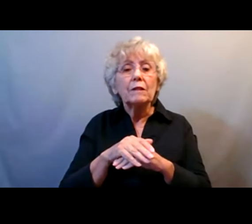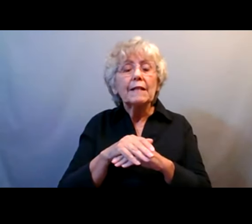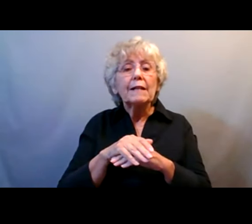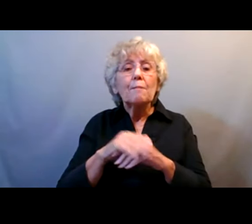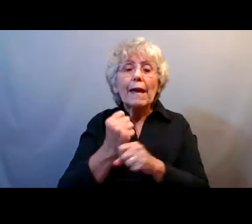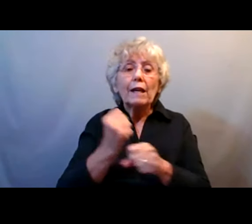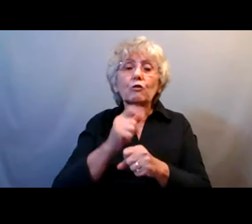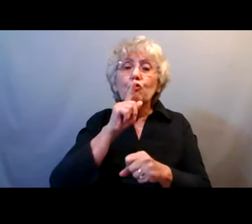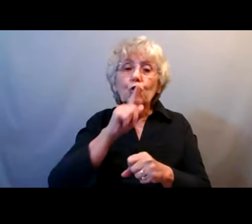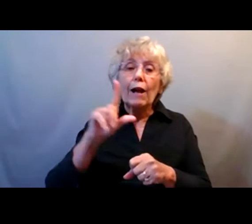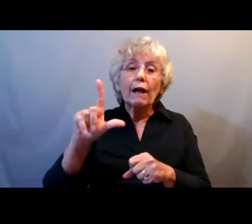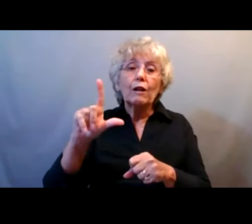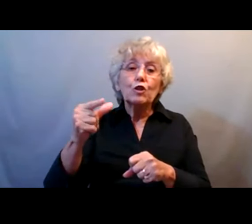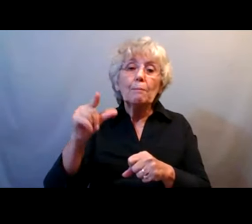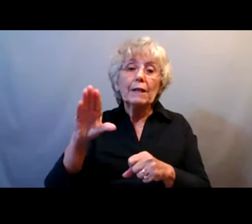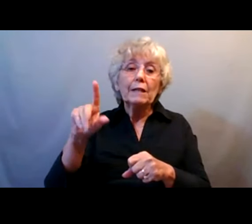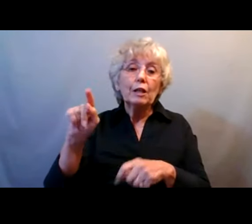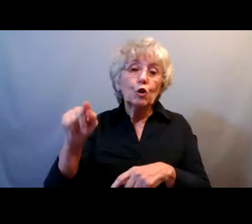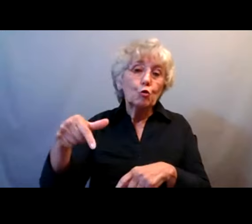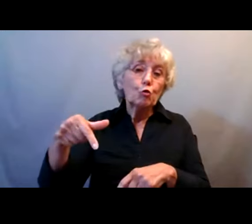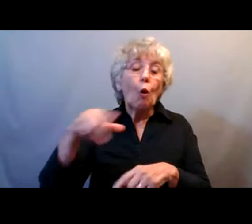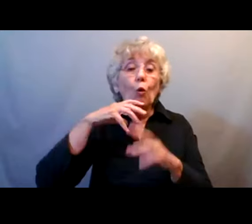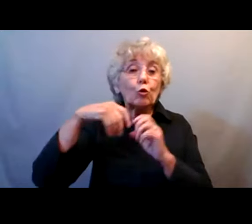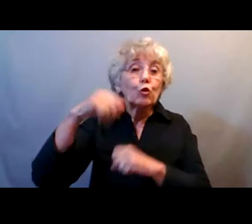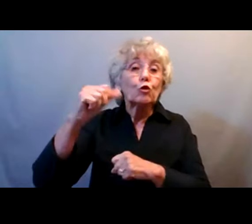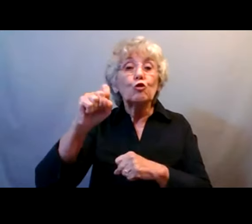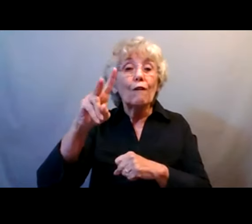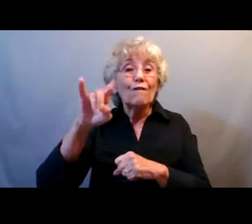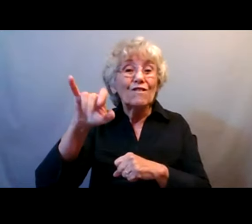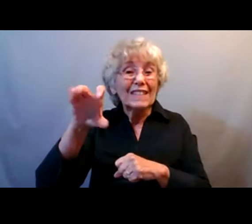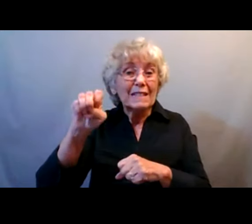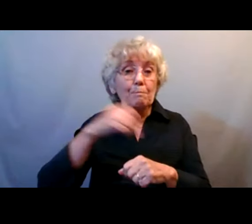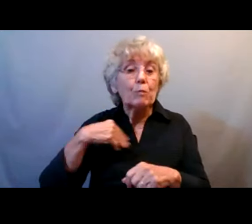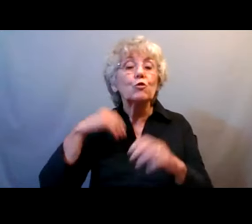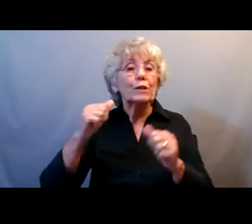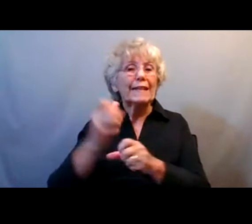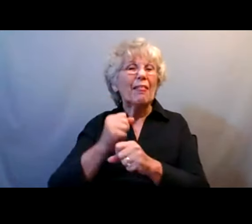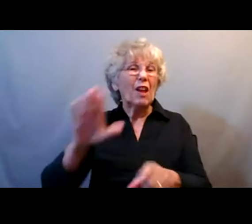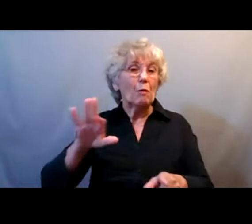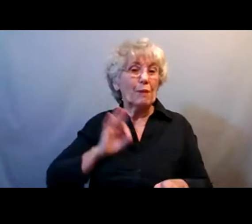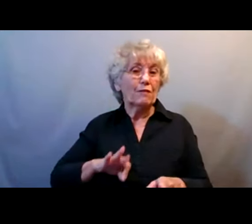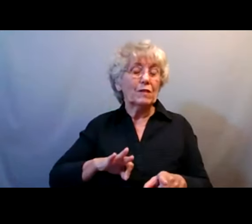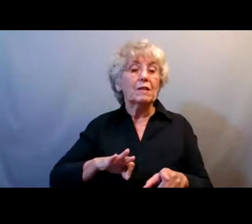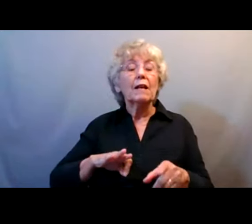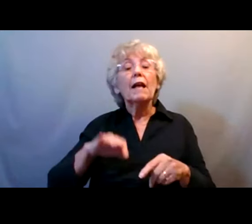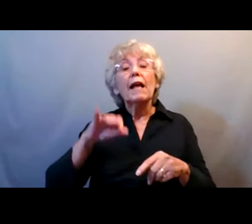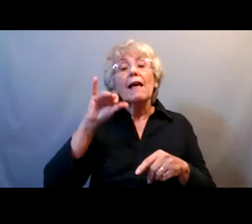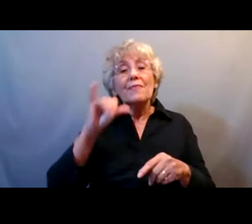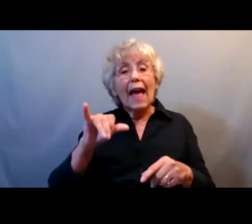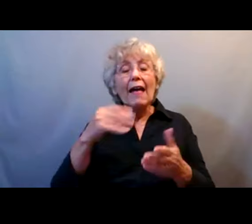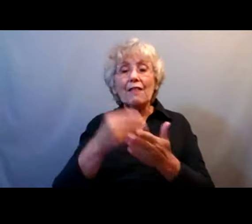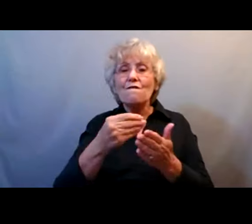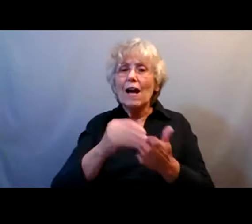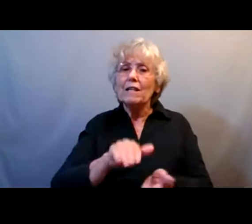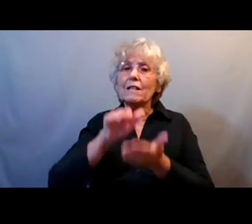ensuring that LGBTQ older service members were linked to their benefits. And that was funded by